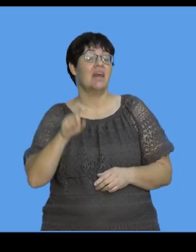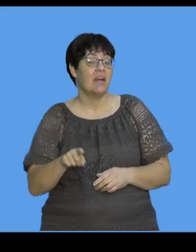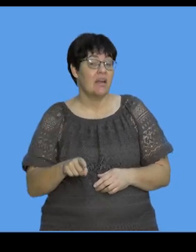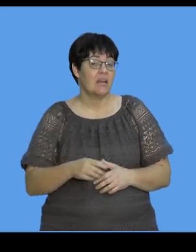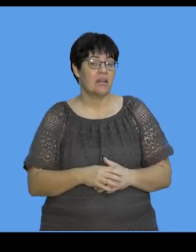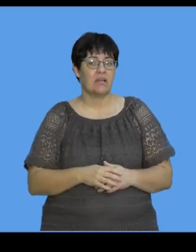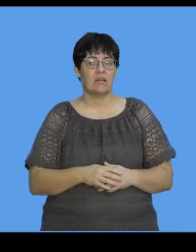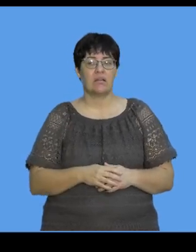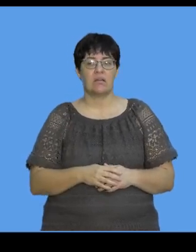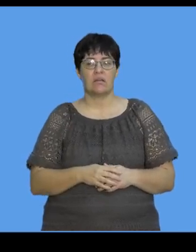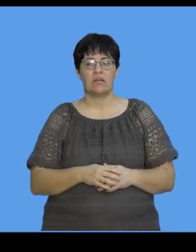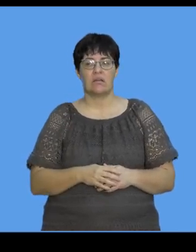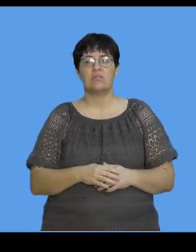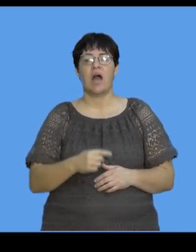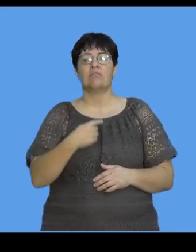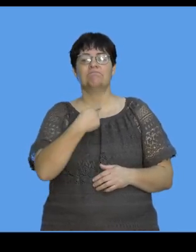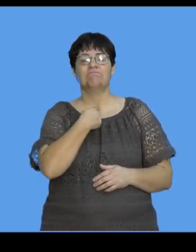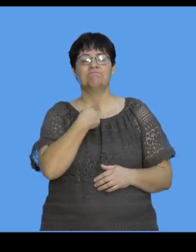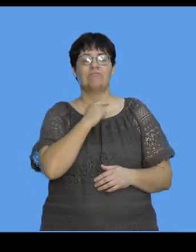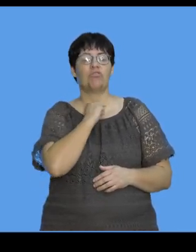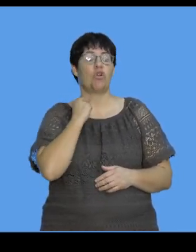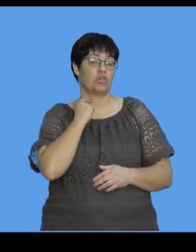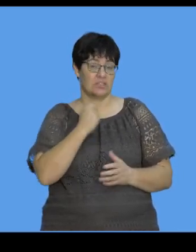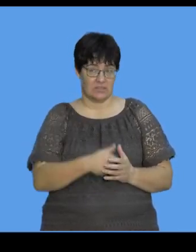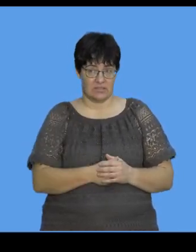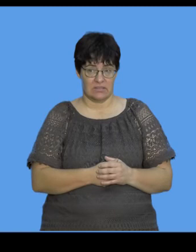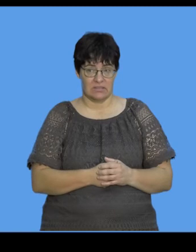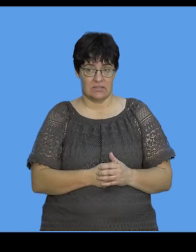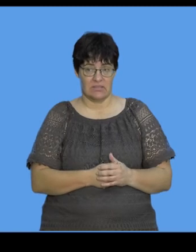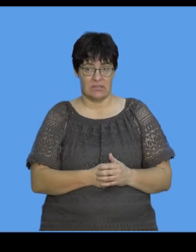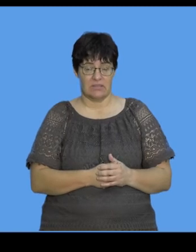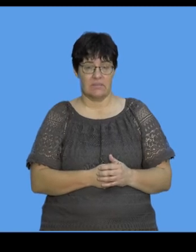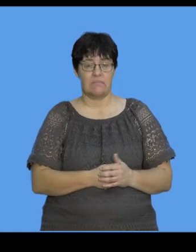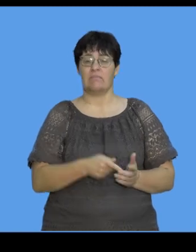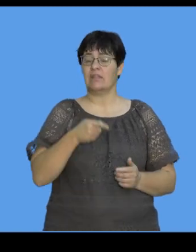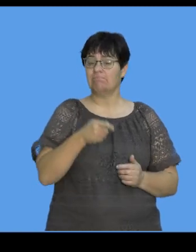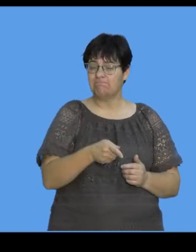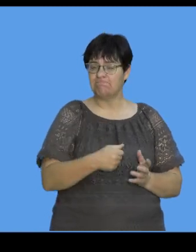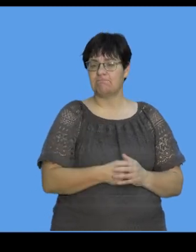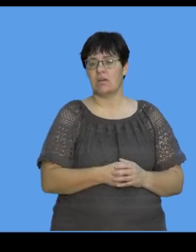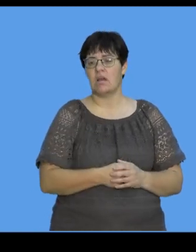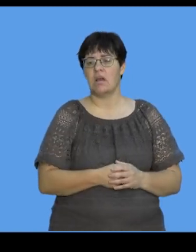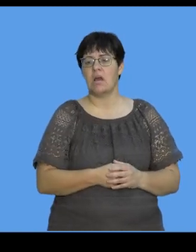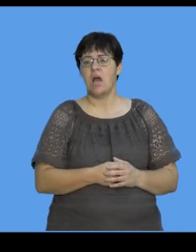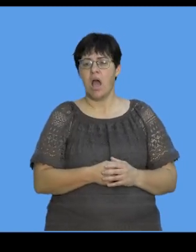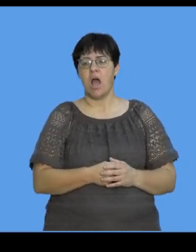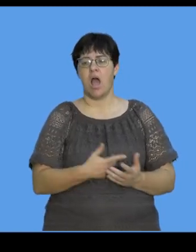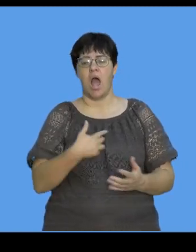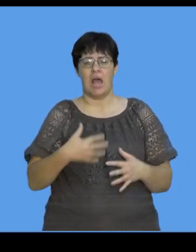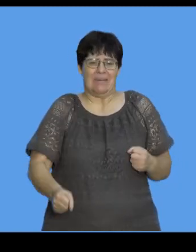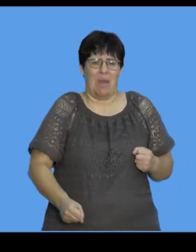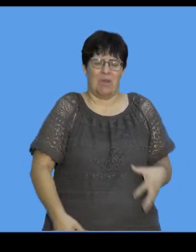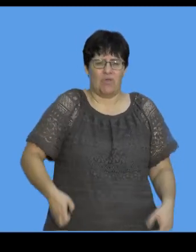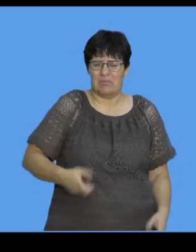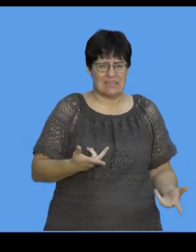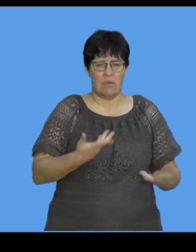that hormone over your throat, that gland over your throat, not that. Prevent muscular cramps,